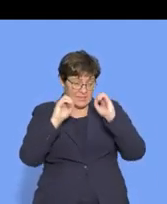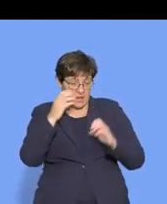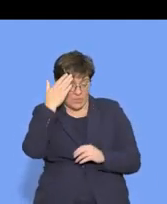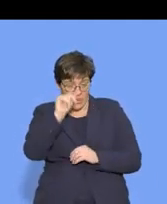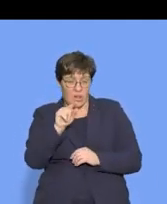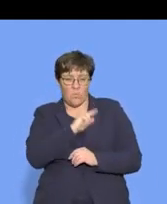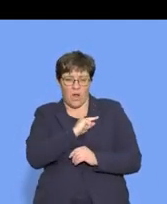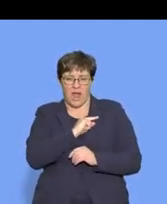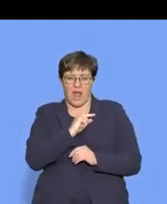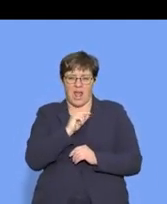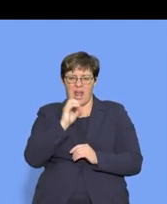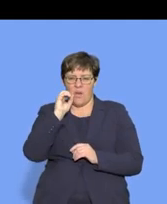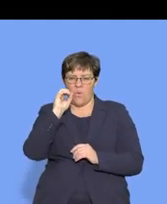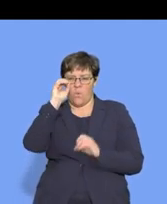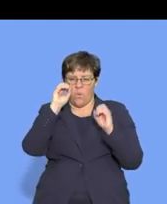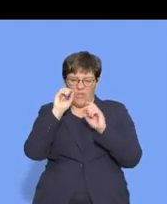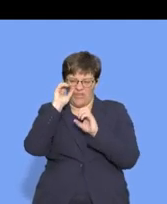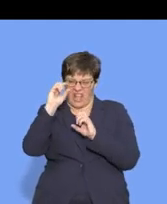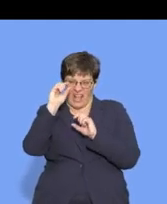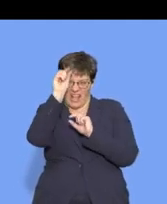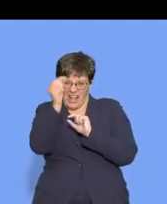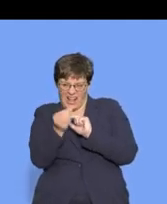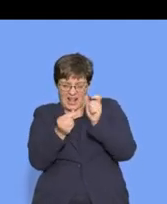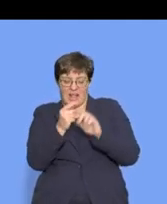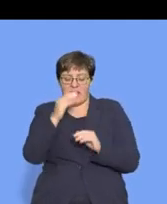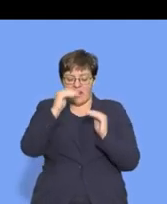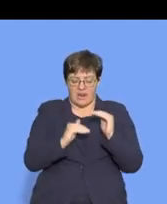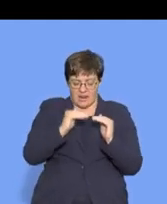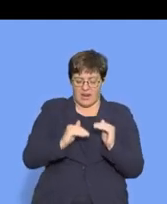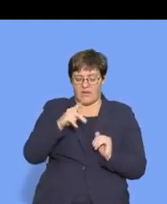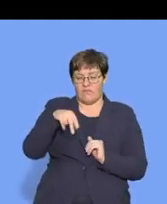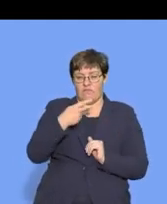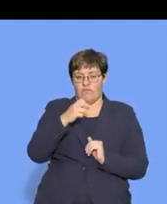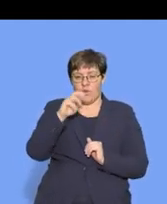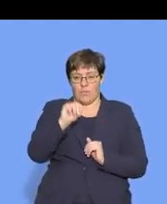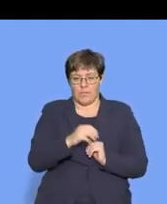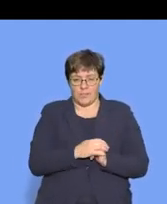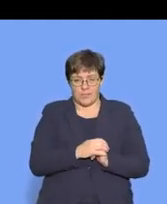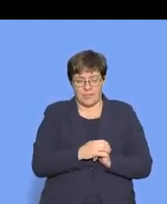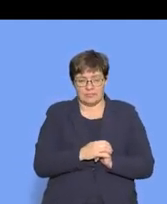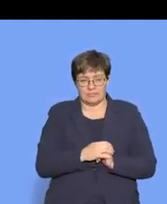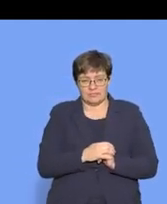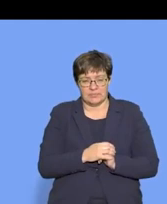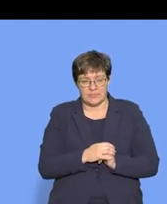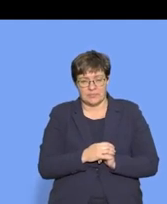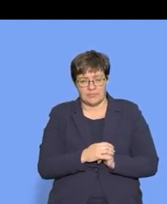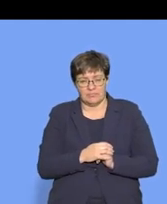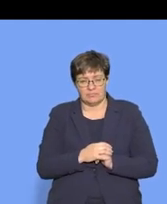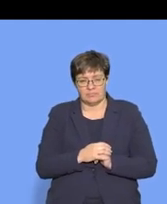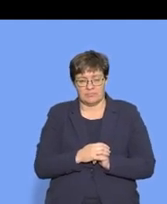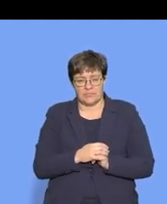walls, and then phloem cells at the bottom. So that's your